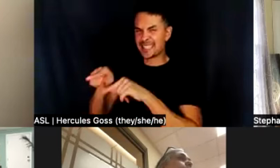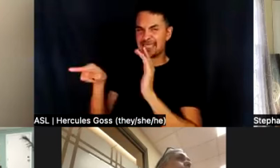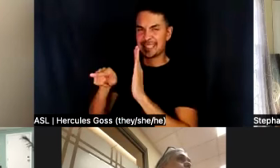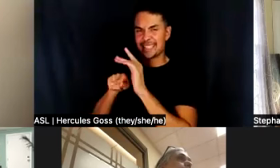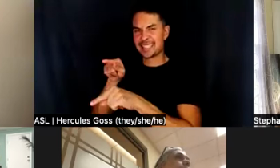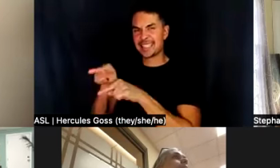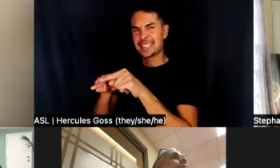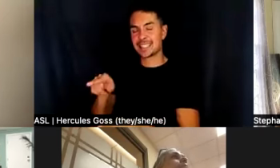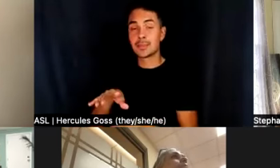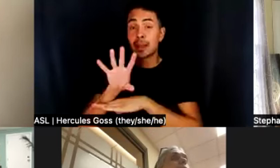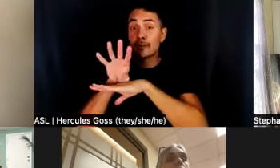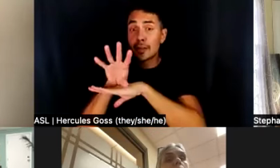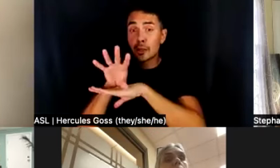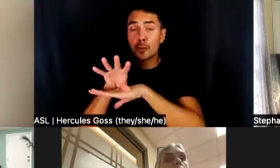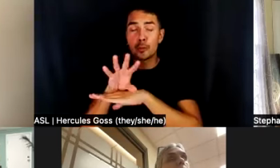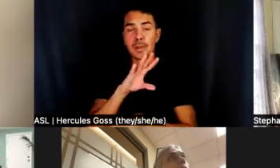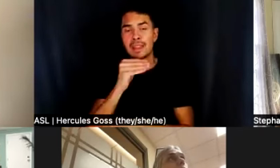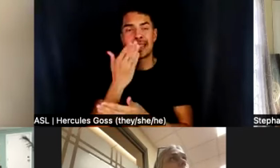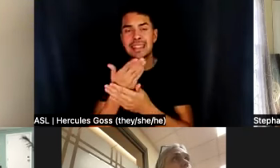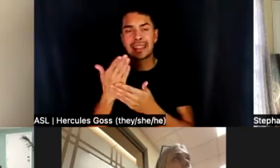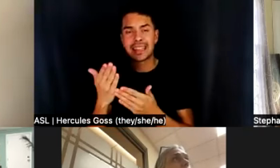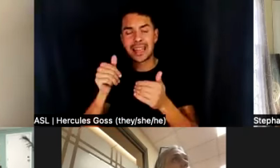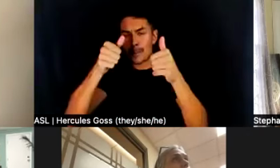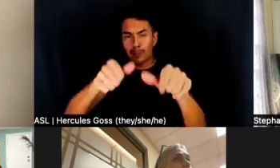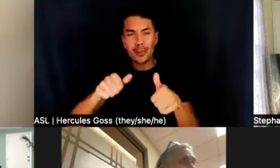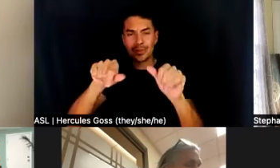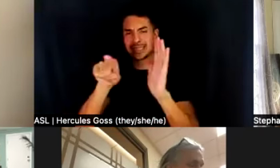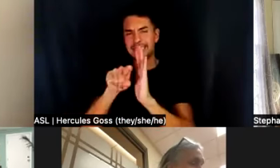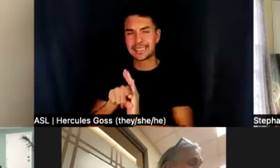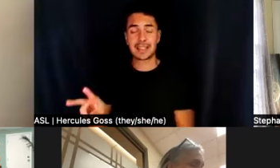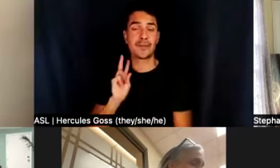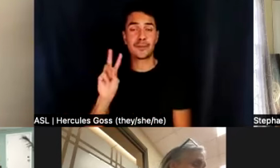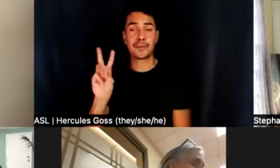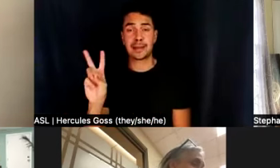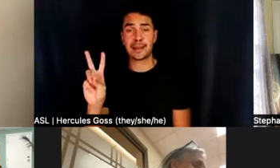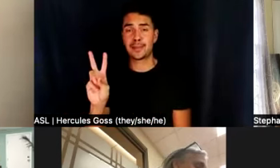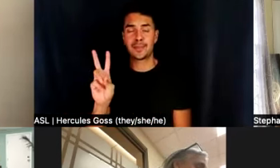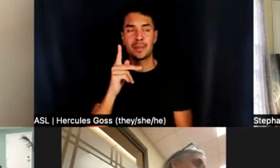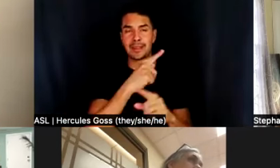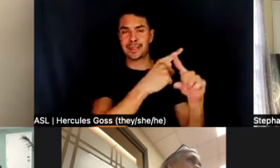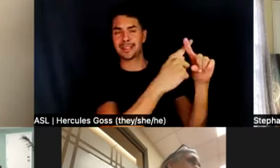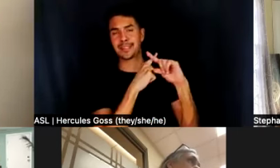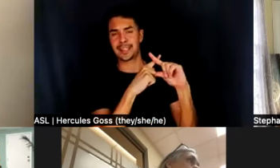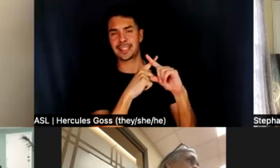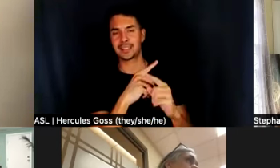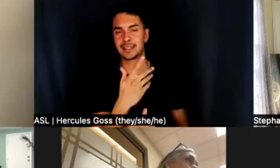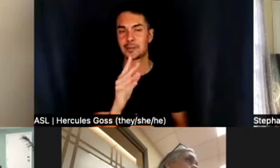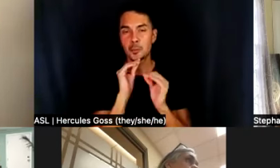there was videos and like things being, like the victim was just attacked. There was